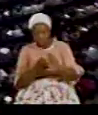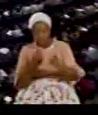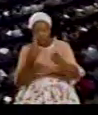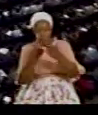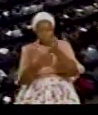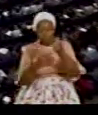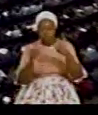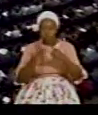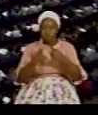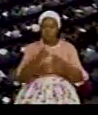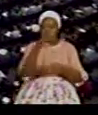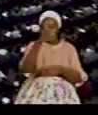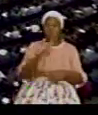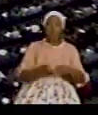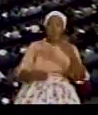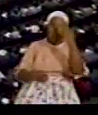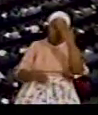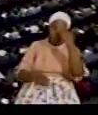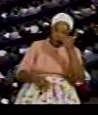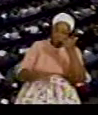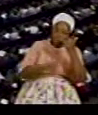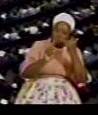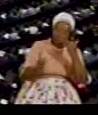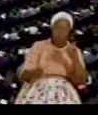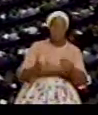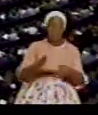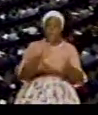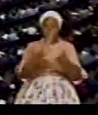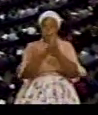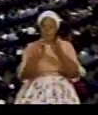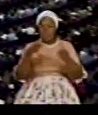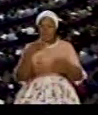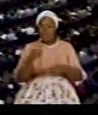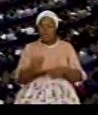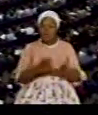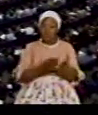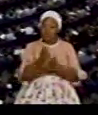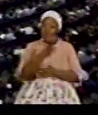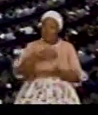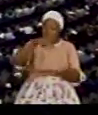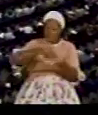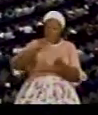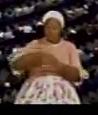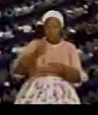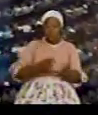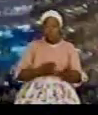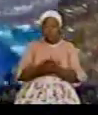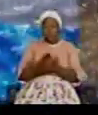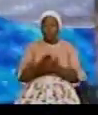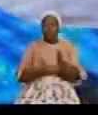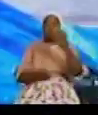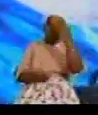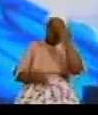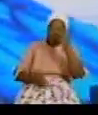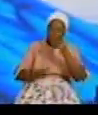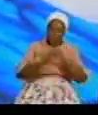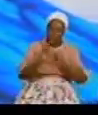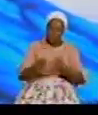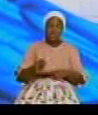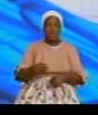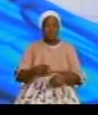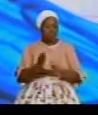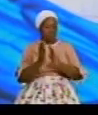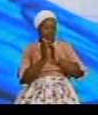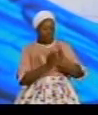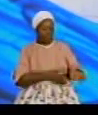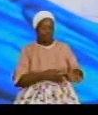to God? Why? Believing the truth and standing on the truth? Why?